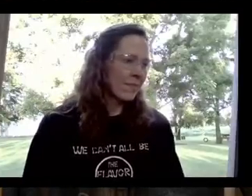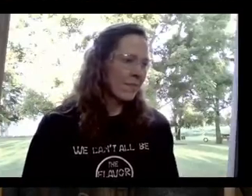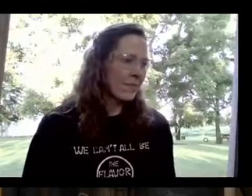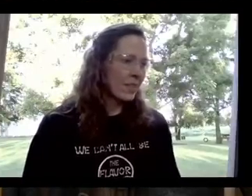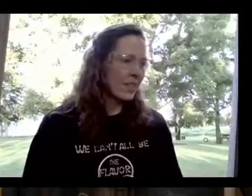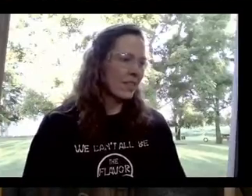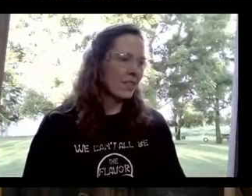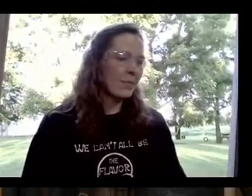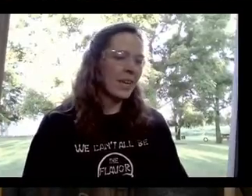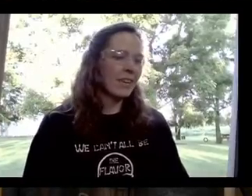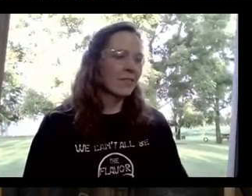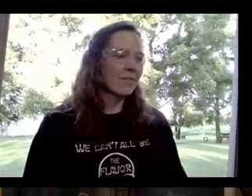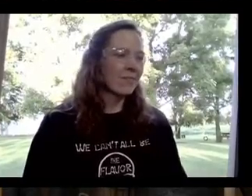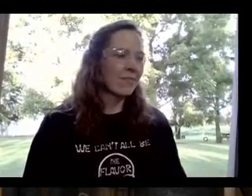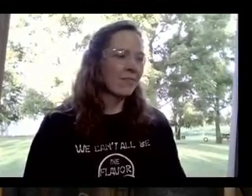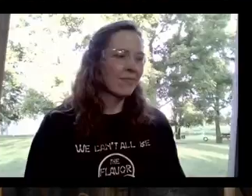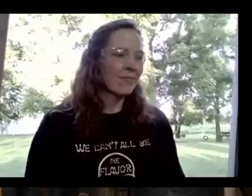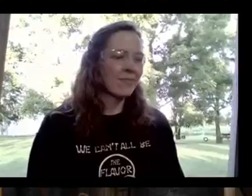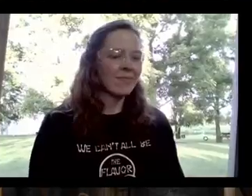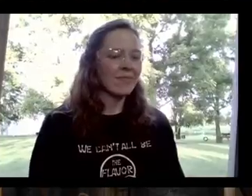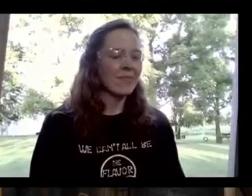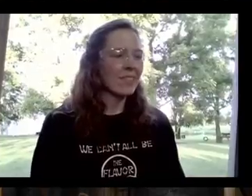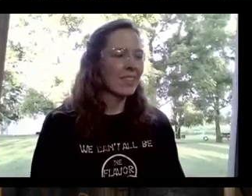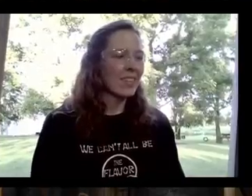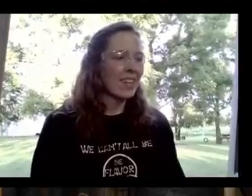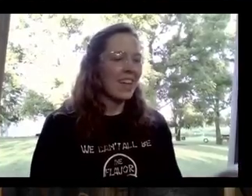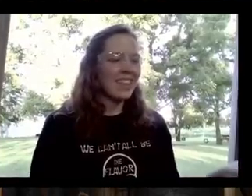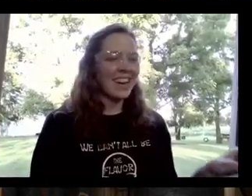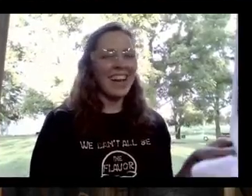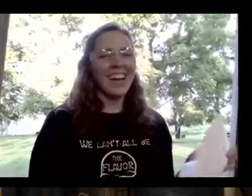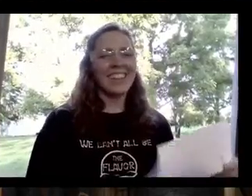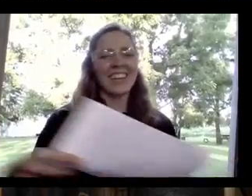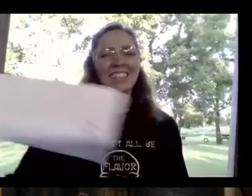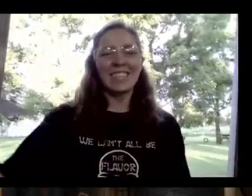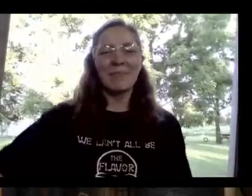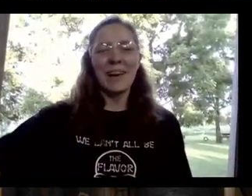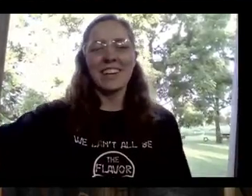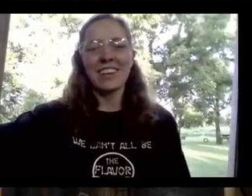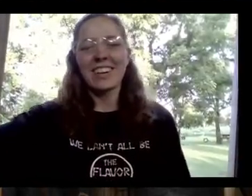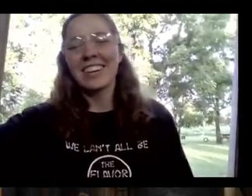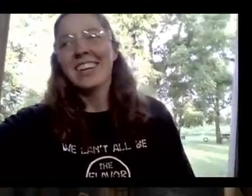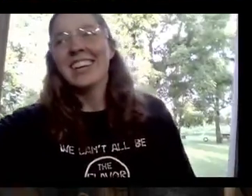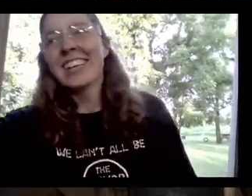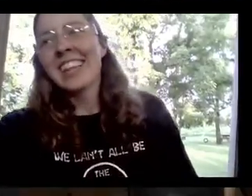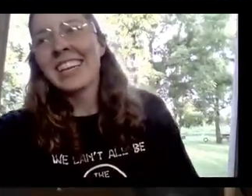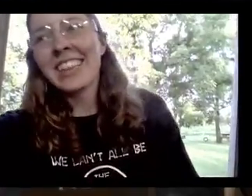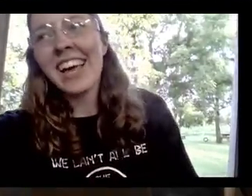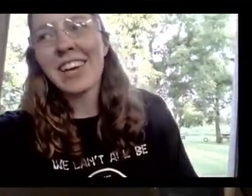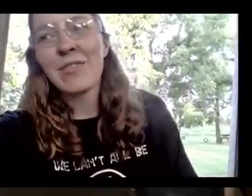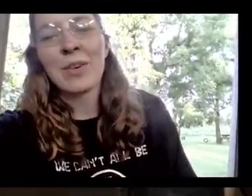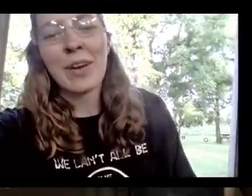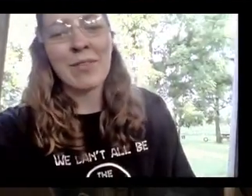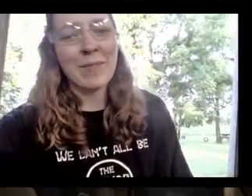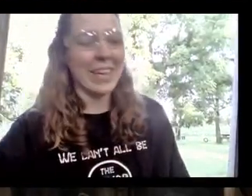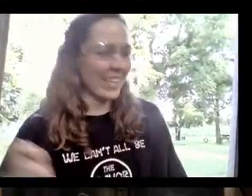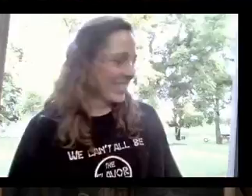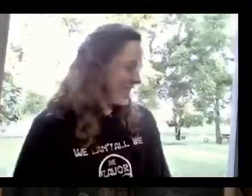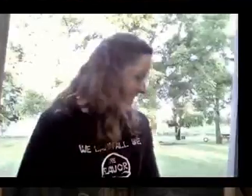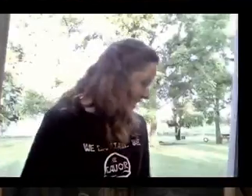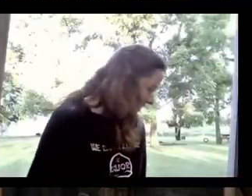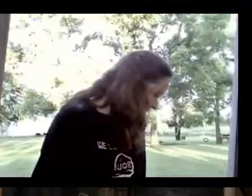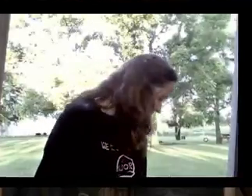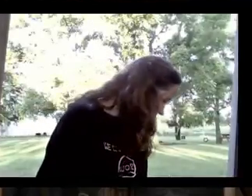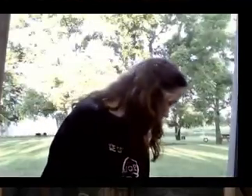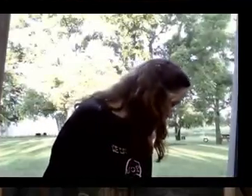that? Yes. She's focusing on a spider right now on the line. It landed like a foot away from me.